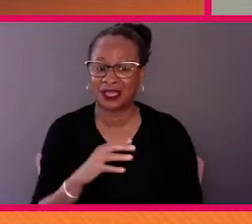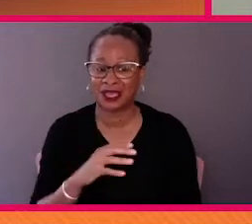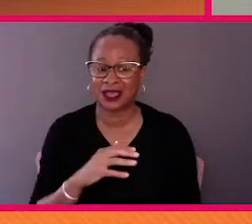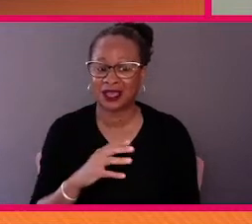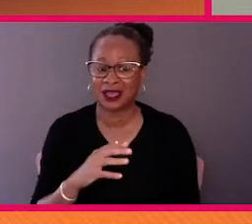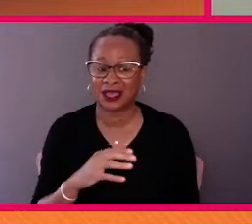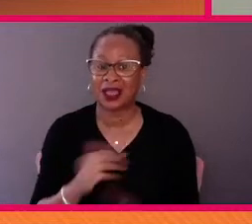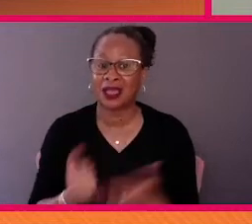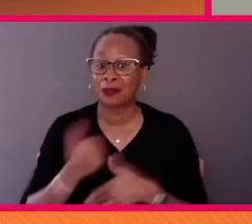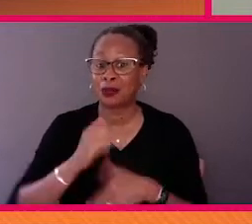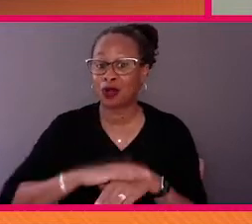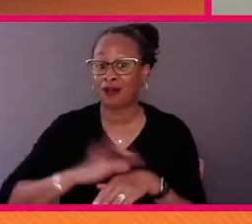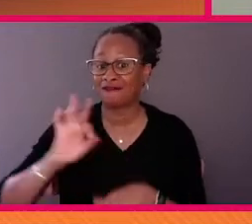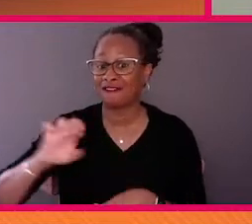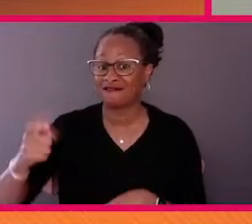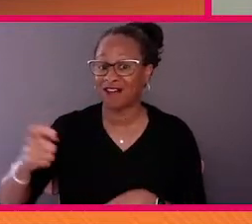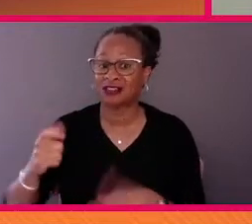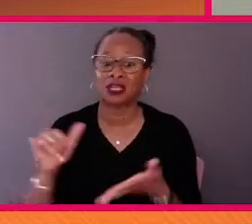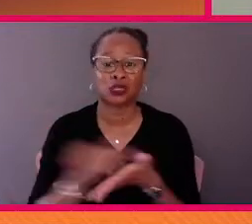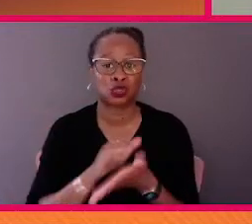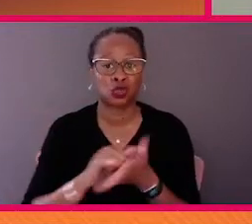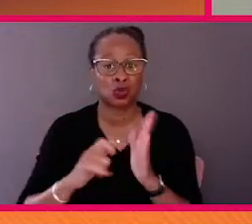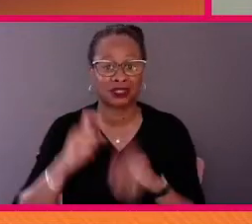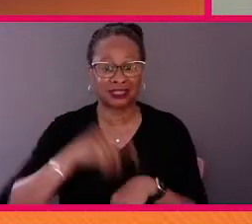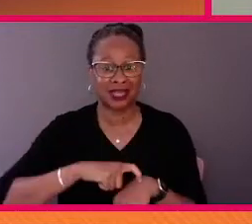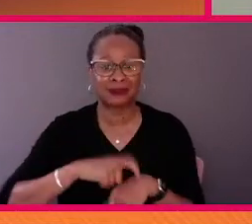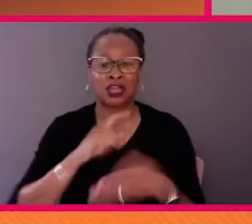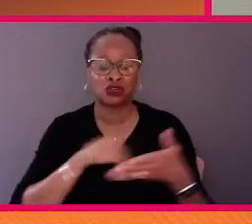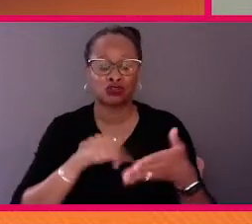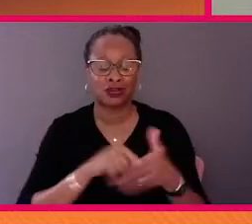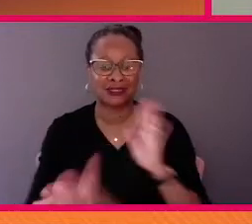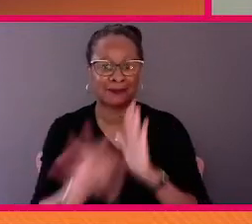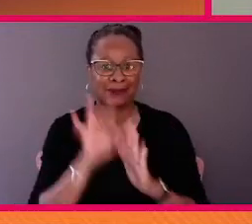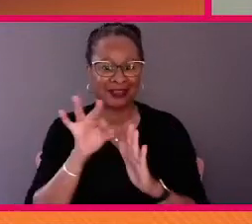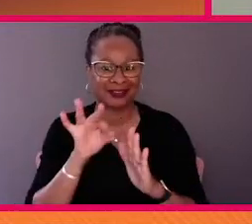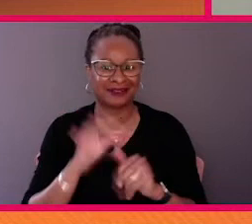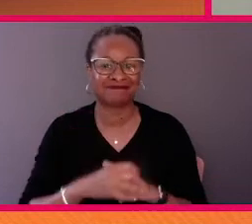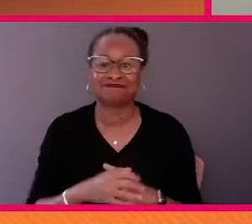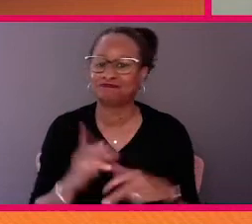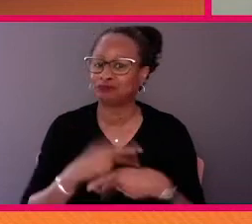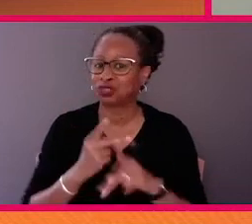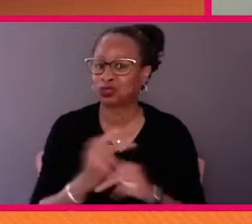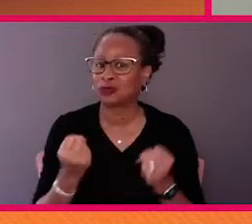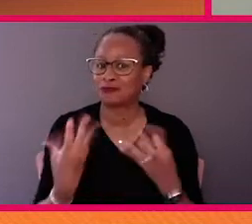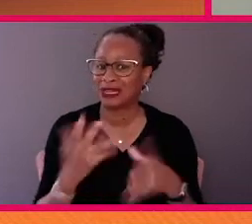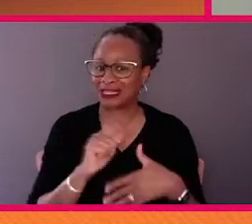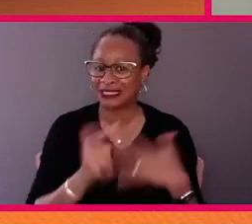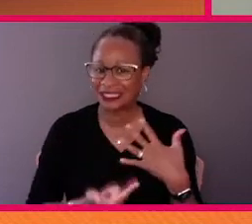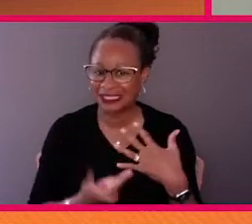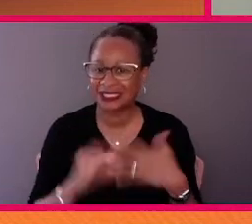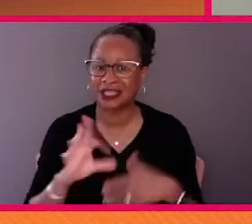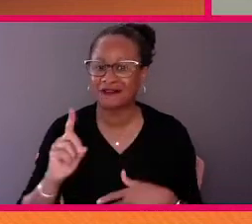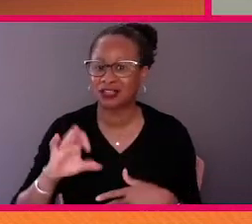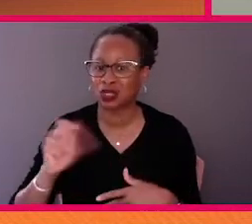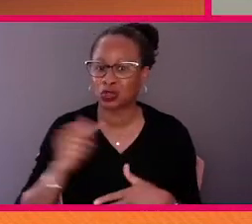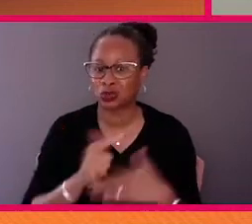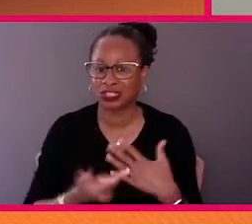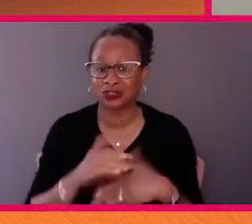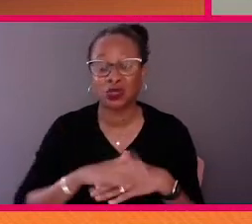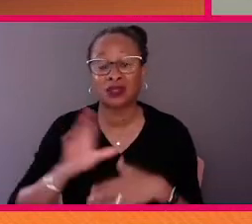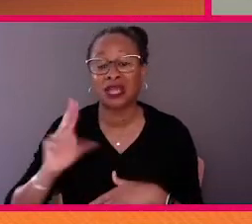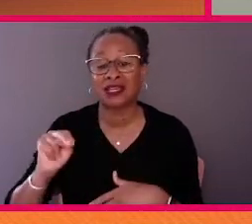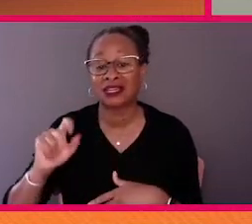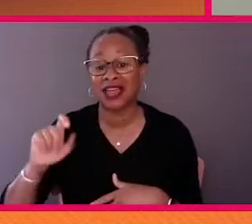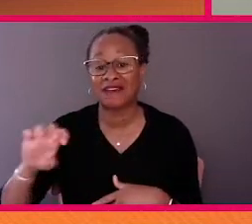premiered on Fox, and was a New York Times critic's pick. He has produced multiple seasons of docuseries on Netflix,